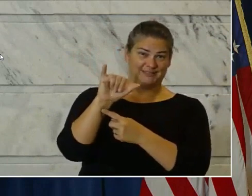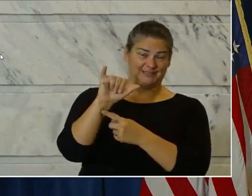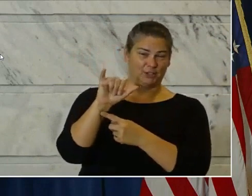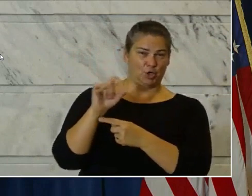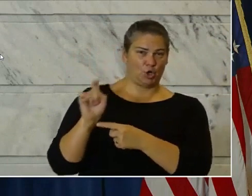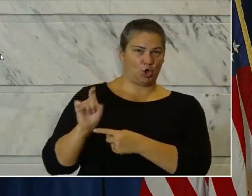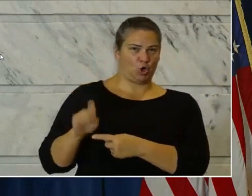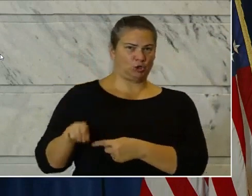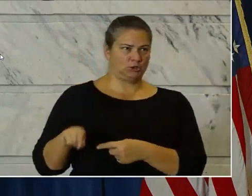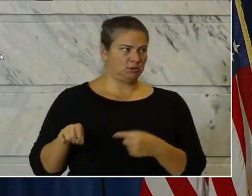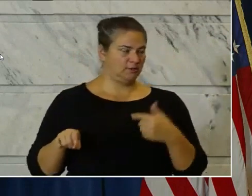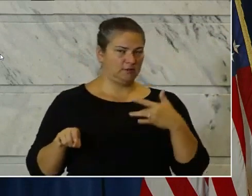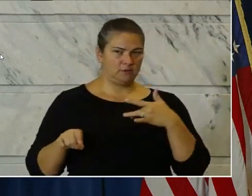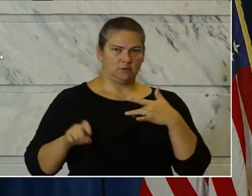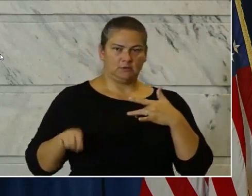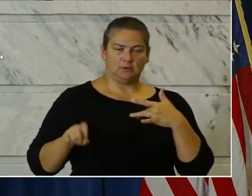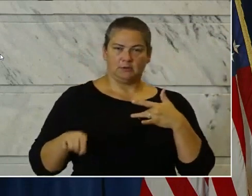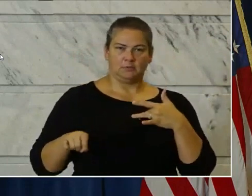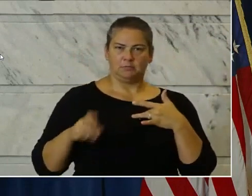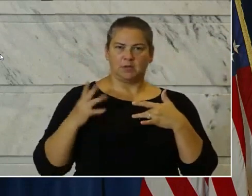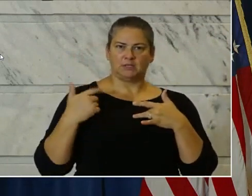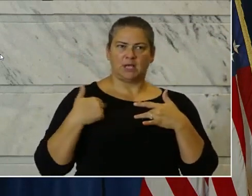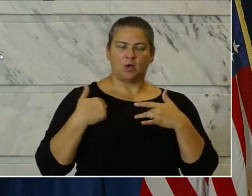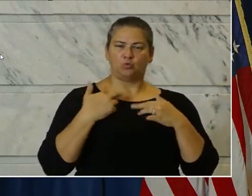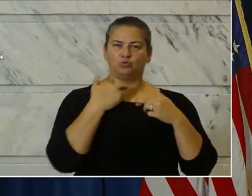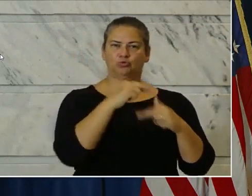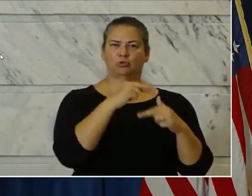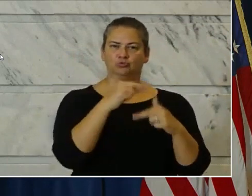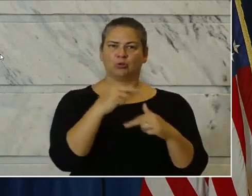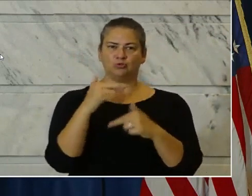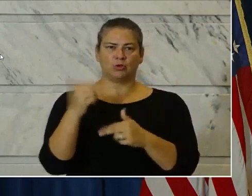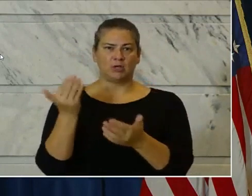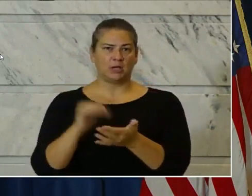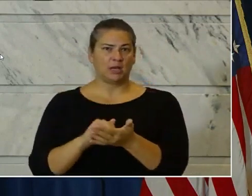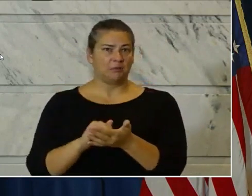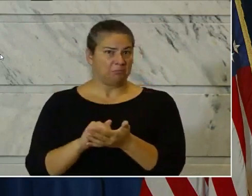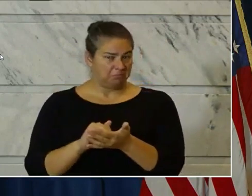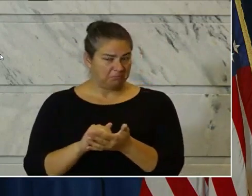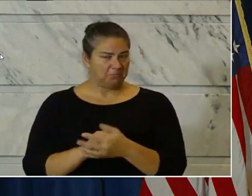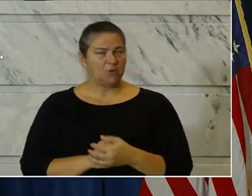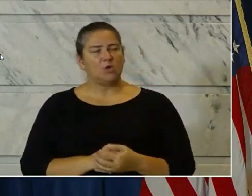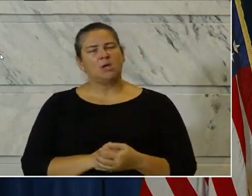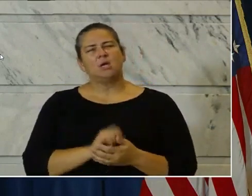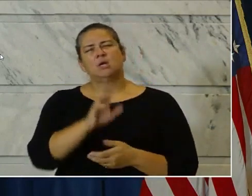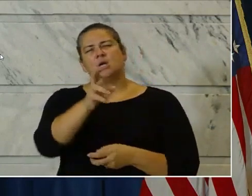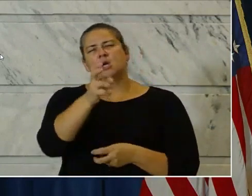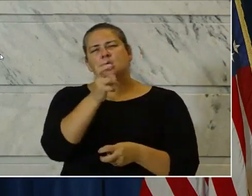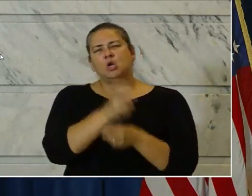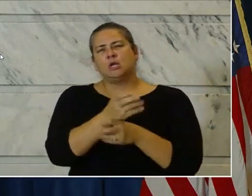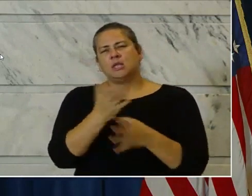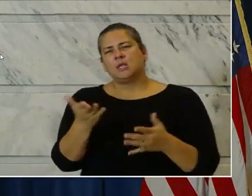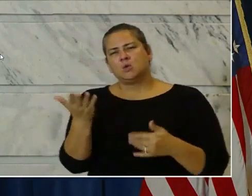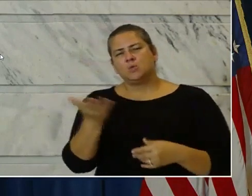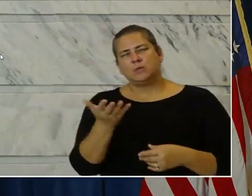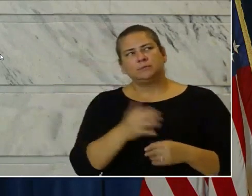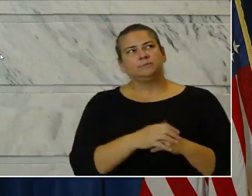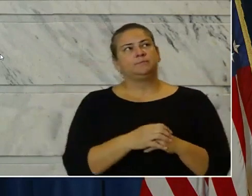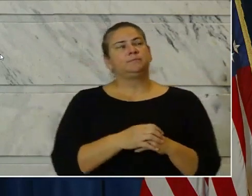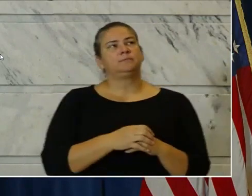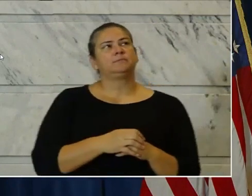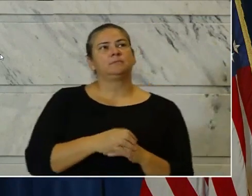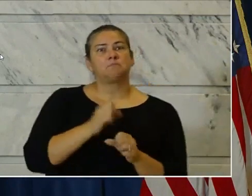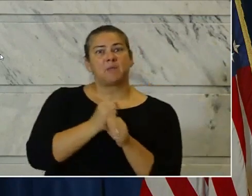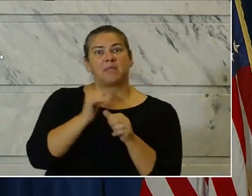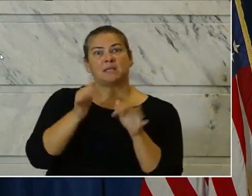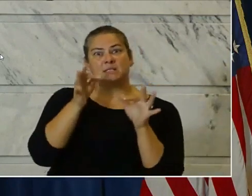changes? You know, the difficult job with making some of these decisions is how protected we are, and I've said this before,